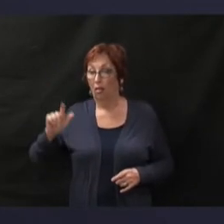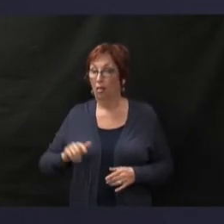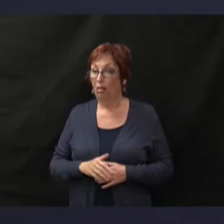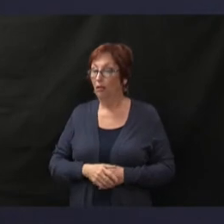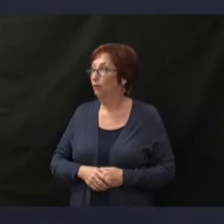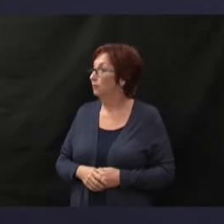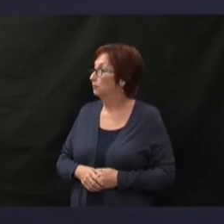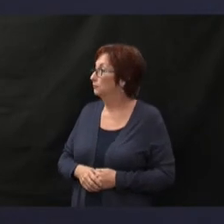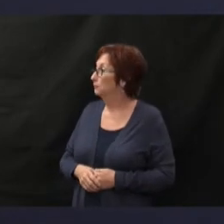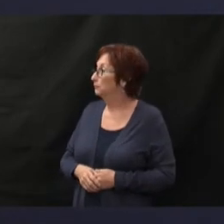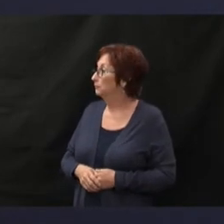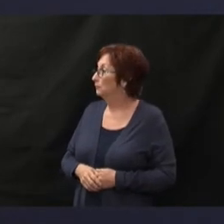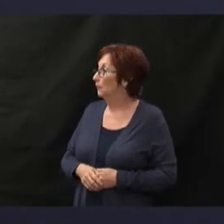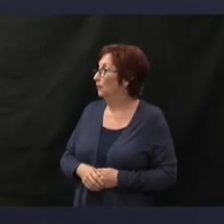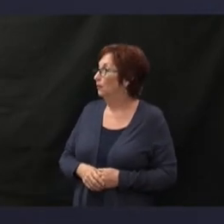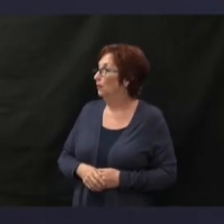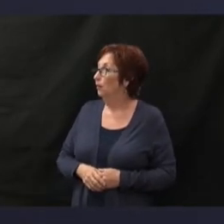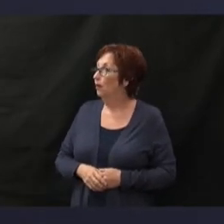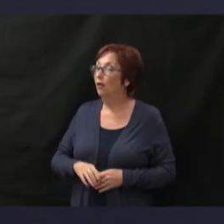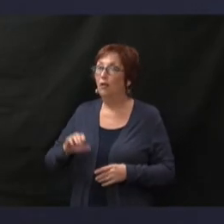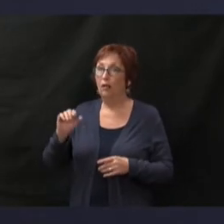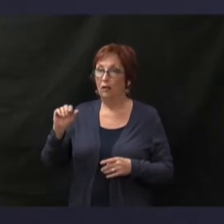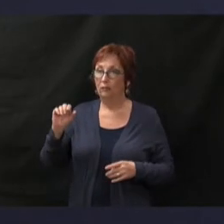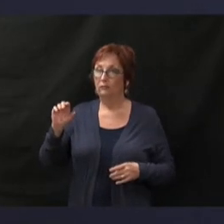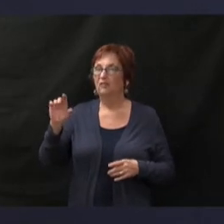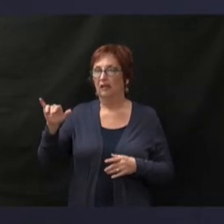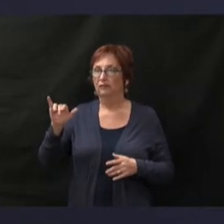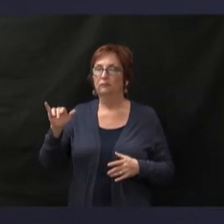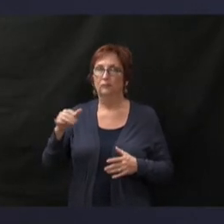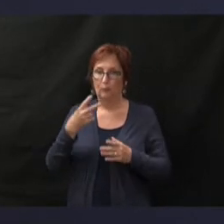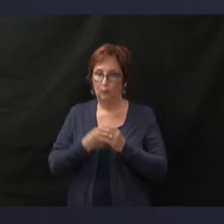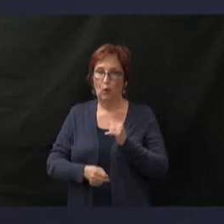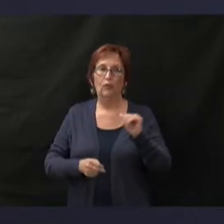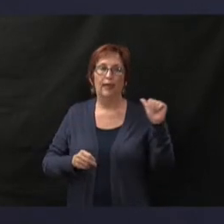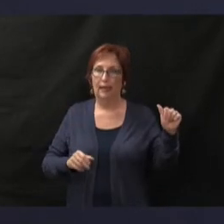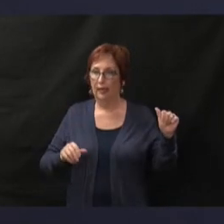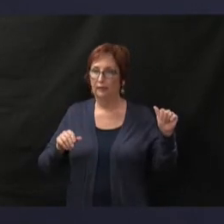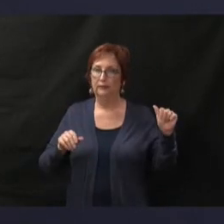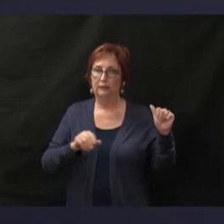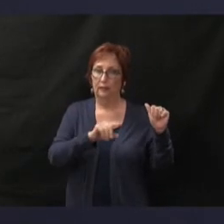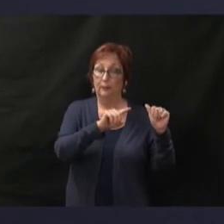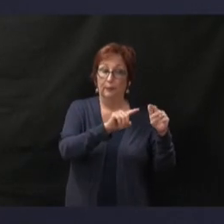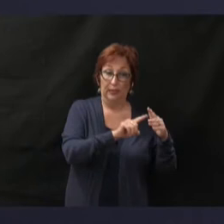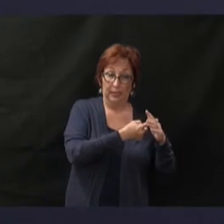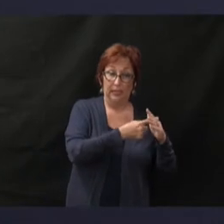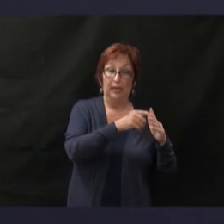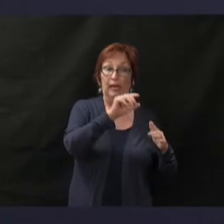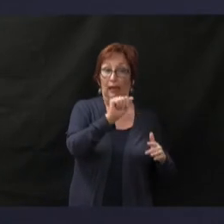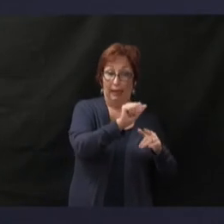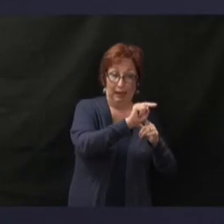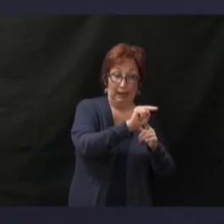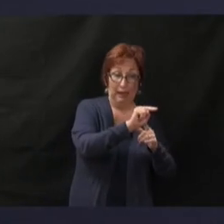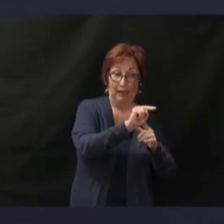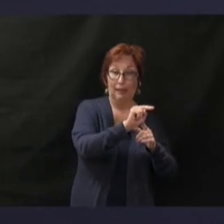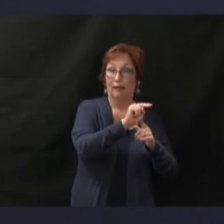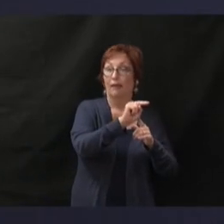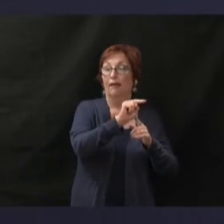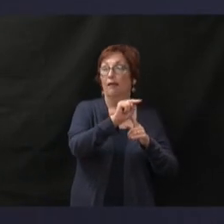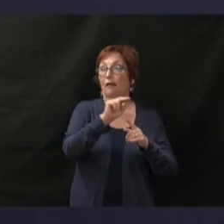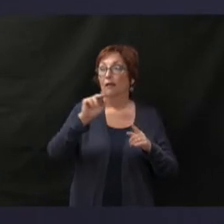So you're right. I think both of those are saying it. The I and the A. Because I don't say it's animal. I